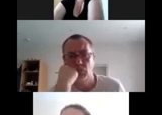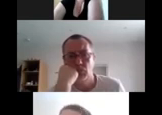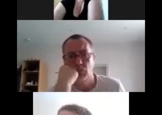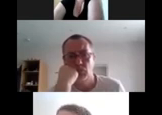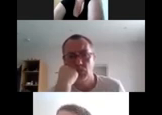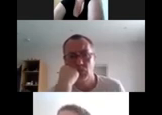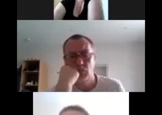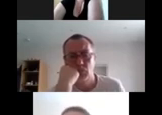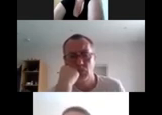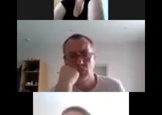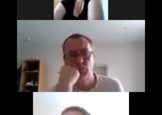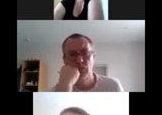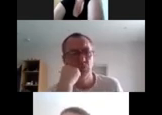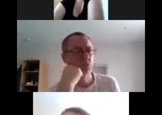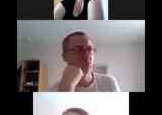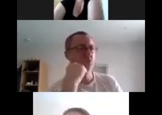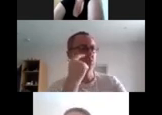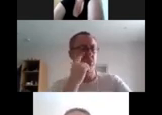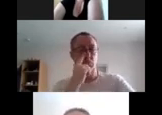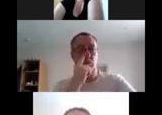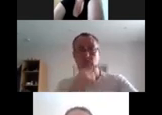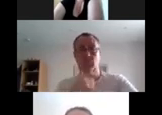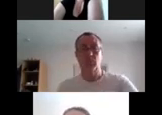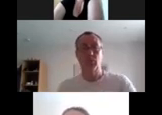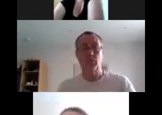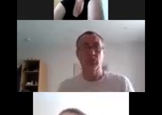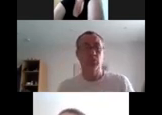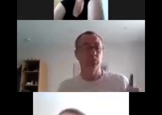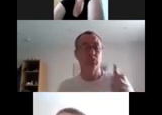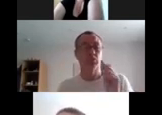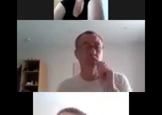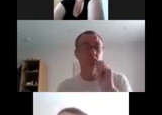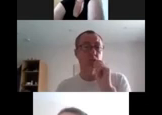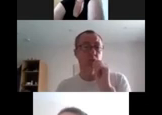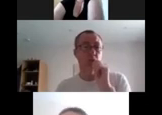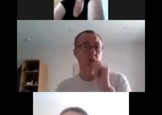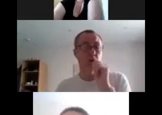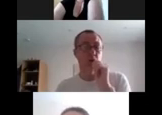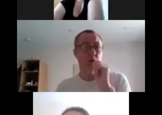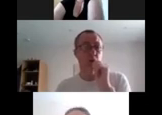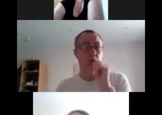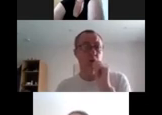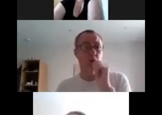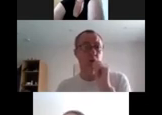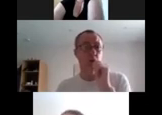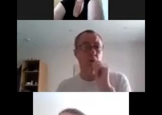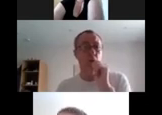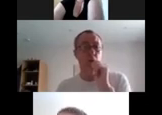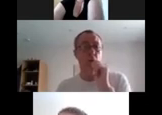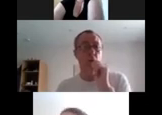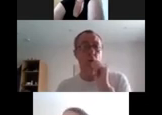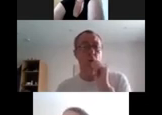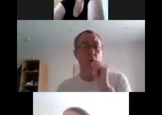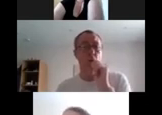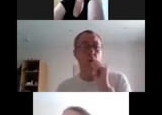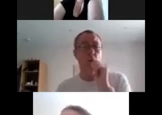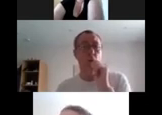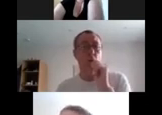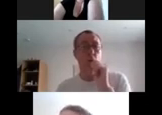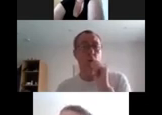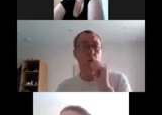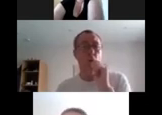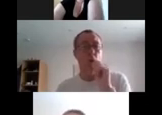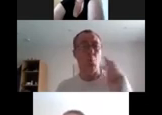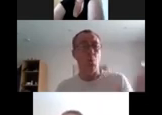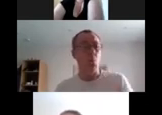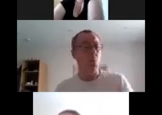speak slower with a lot clearer diction, so that if there's a less stable internet connection, somebody can at least try and pick up some of the words you're